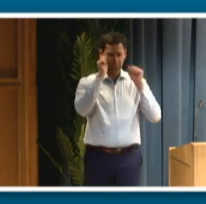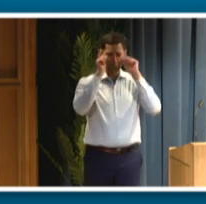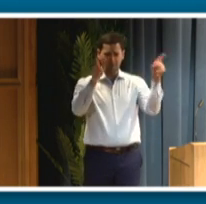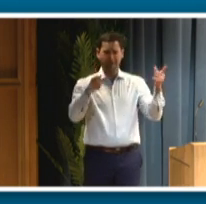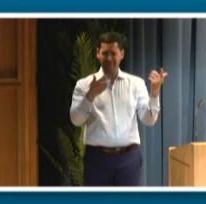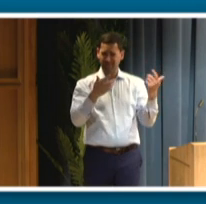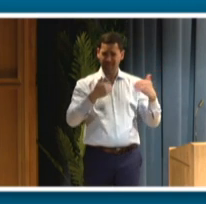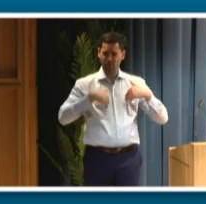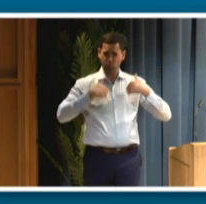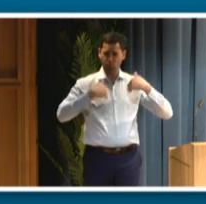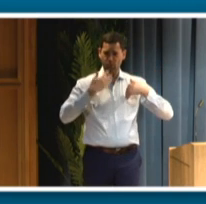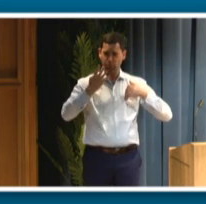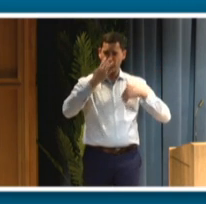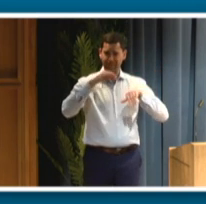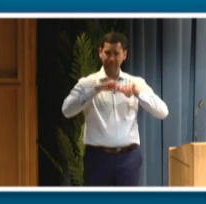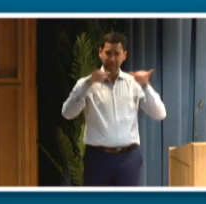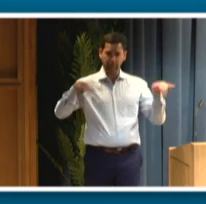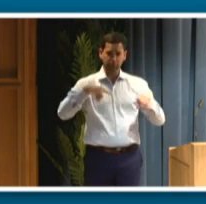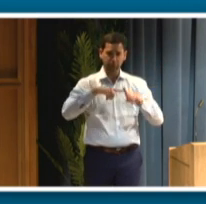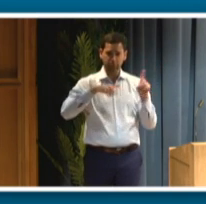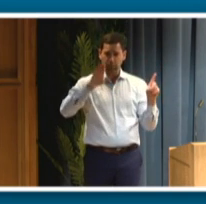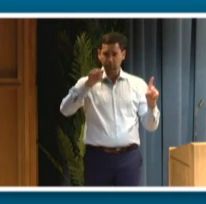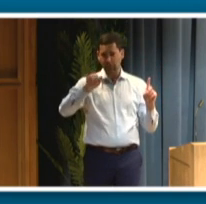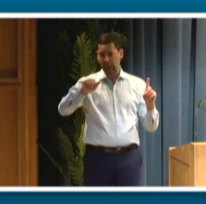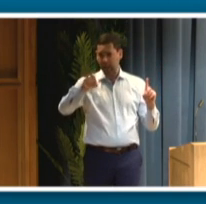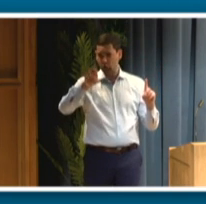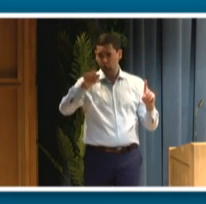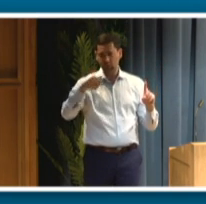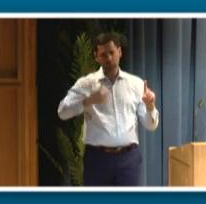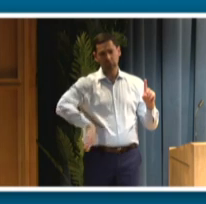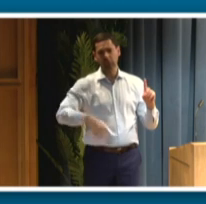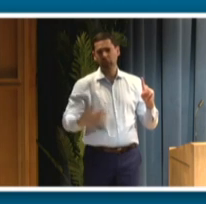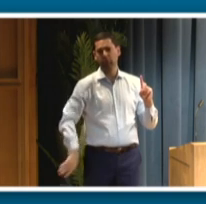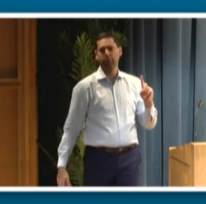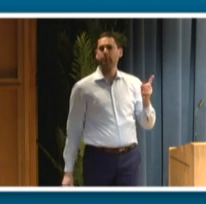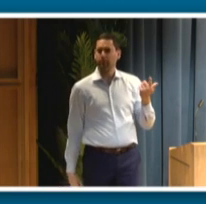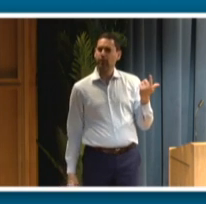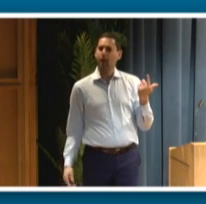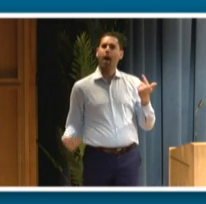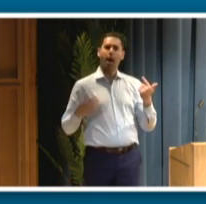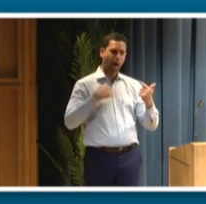prison system in the Bay Area. And I've had an opportunity to go through a lot of those spaces.